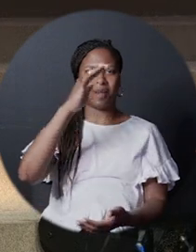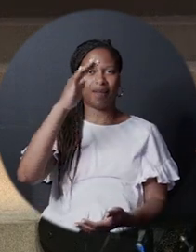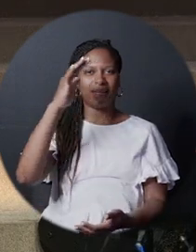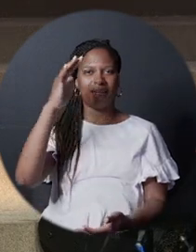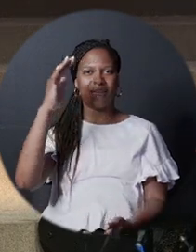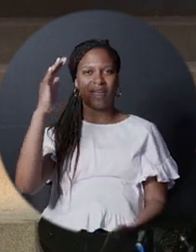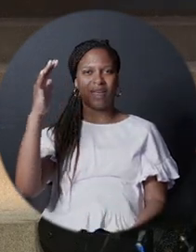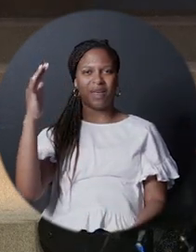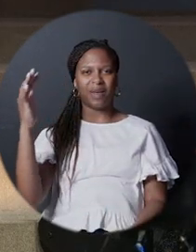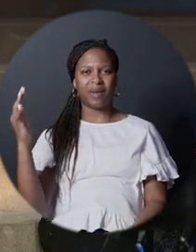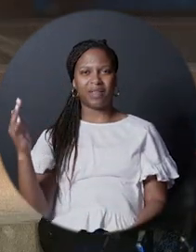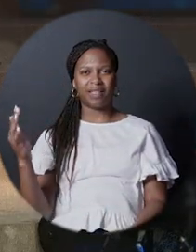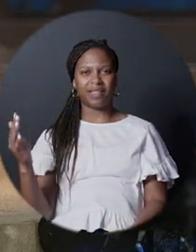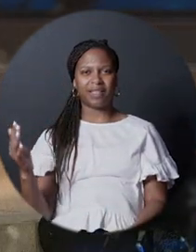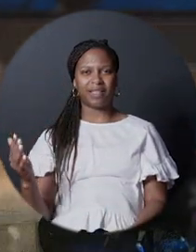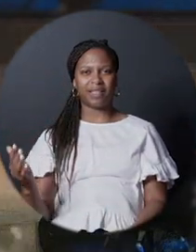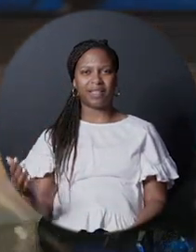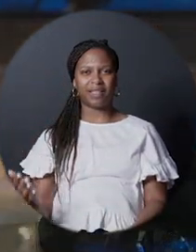all the